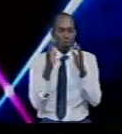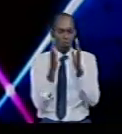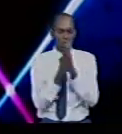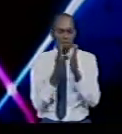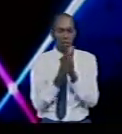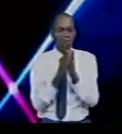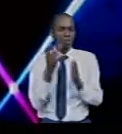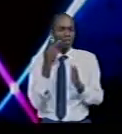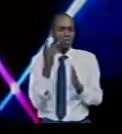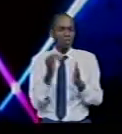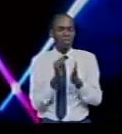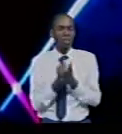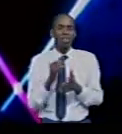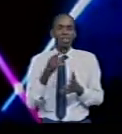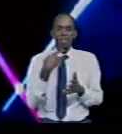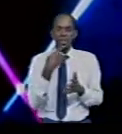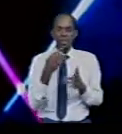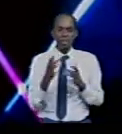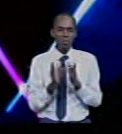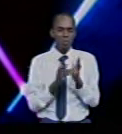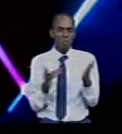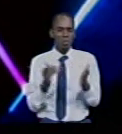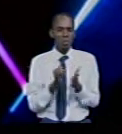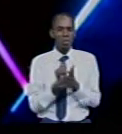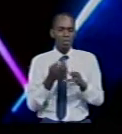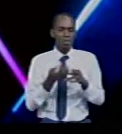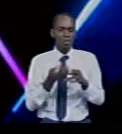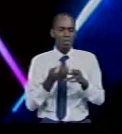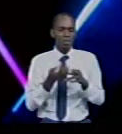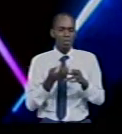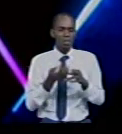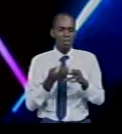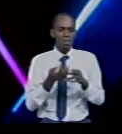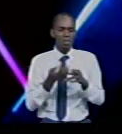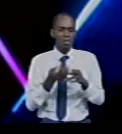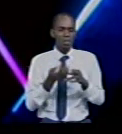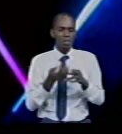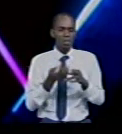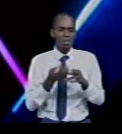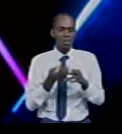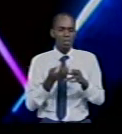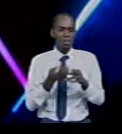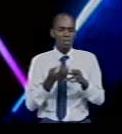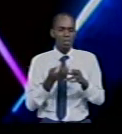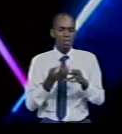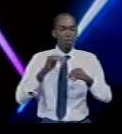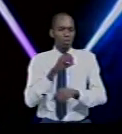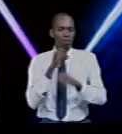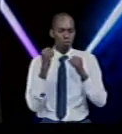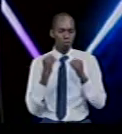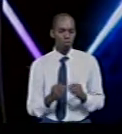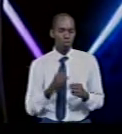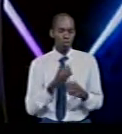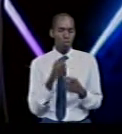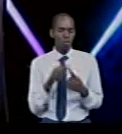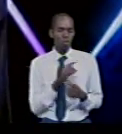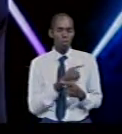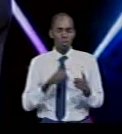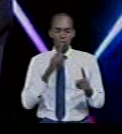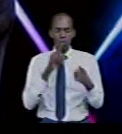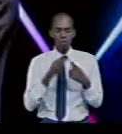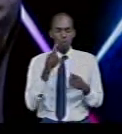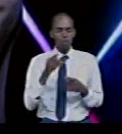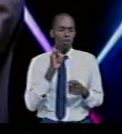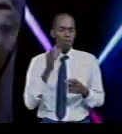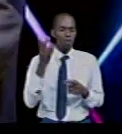he increased the more in strength. He was strong when the Lord spoke to him, he was strong when he became